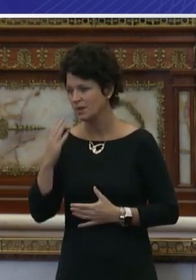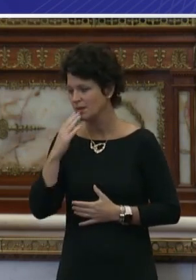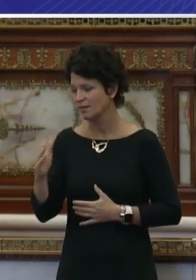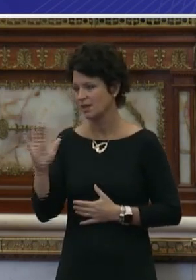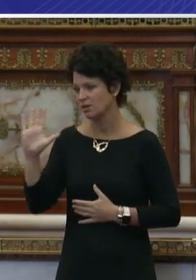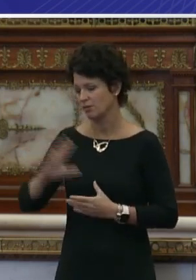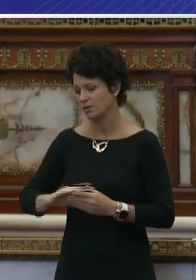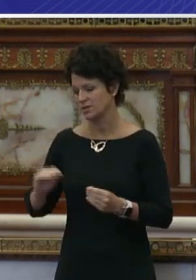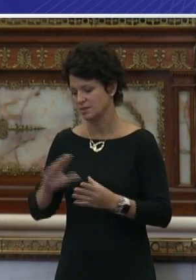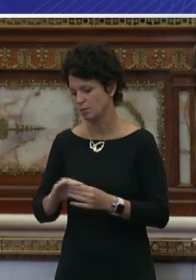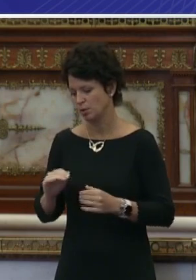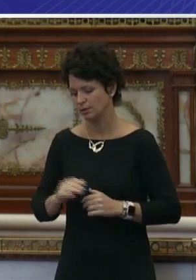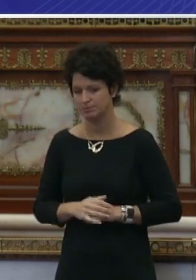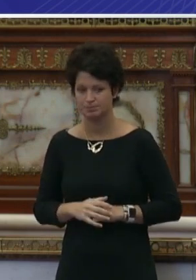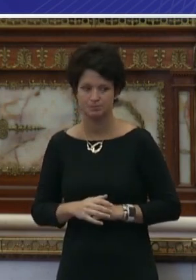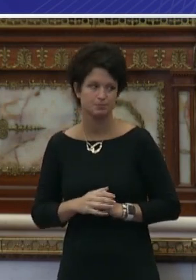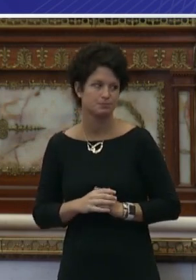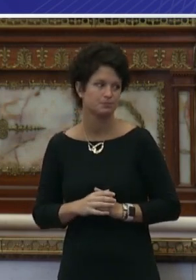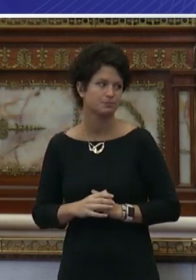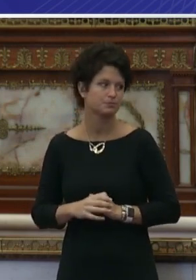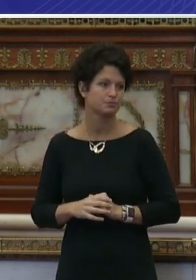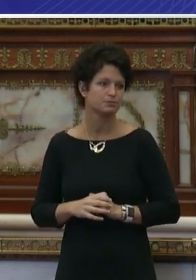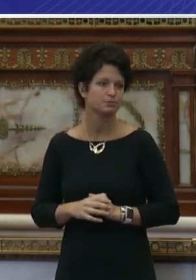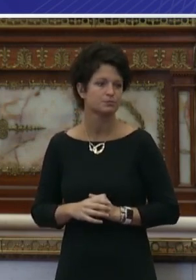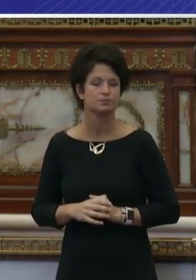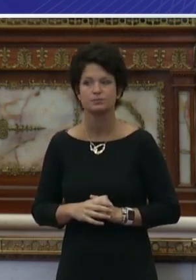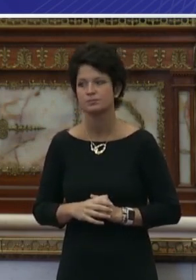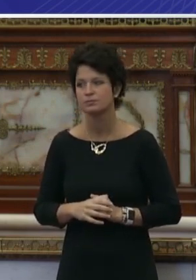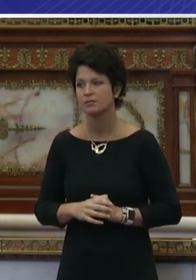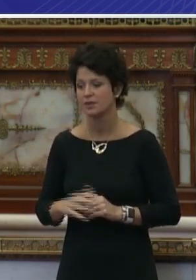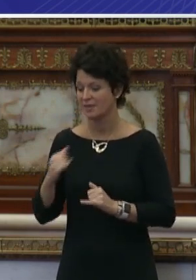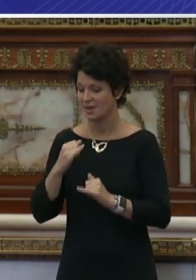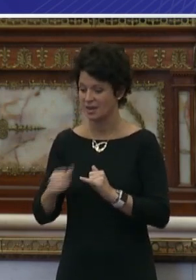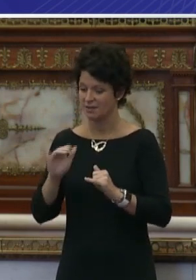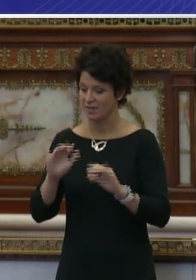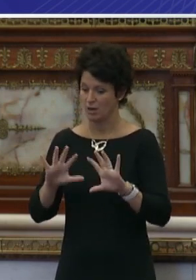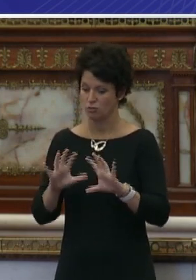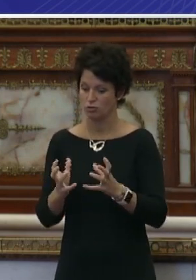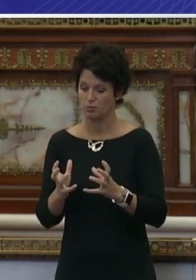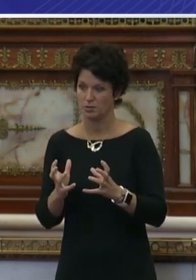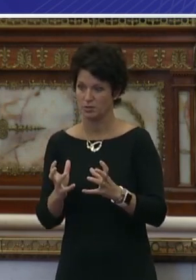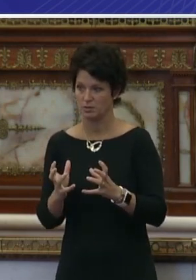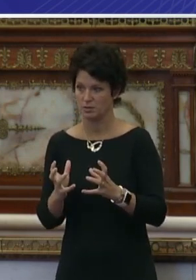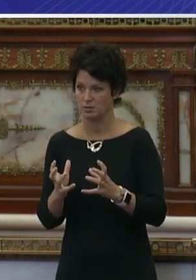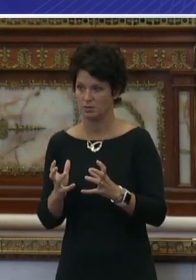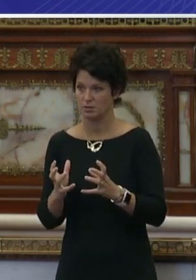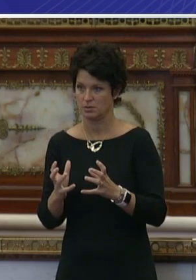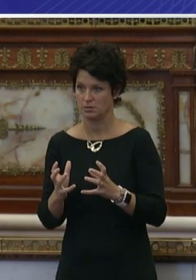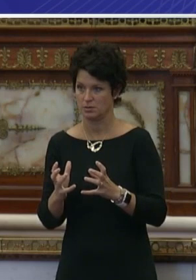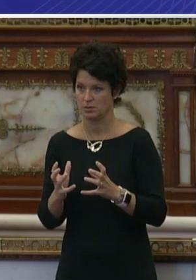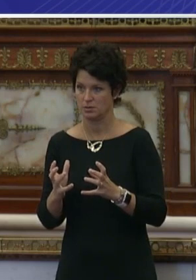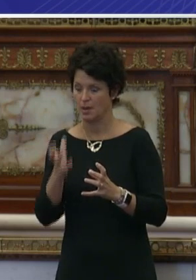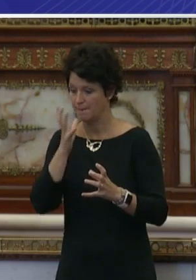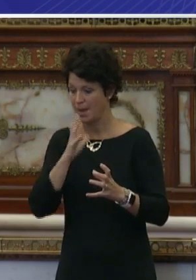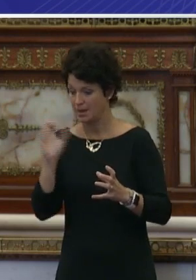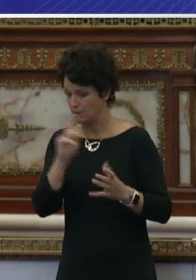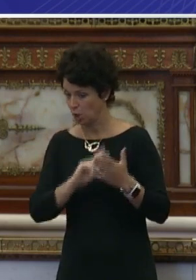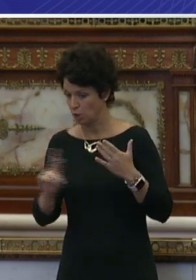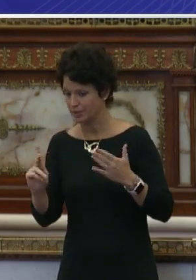Thank you for your testimony. And is that the end of the panel, Madam Clerk?